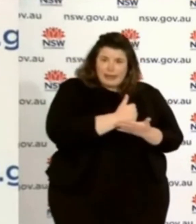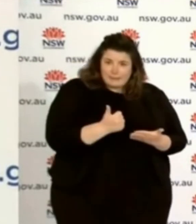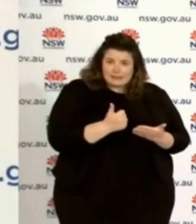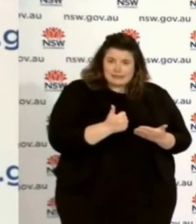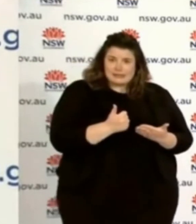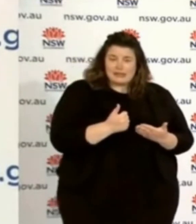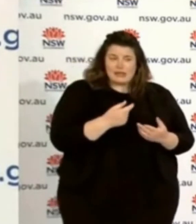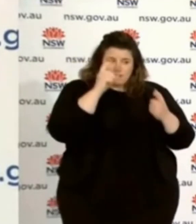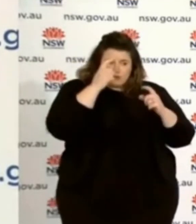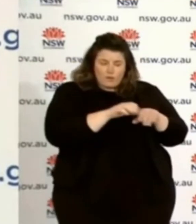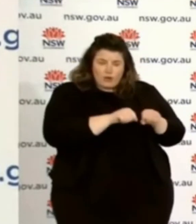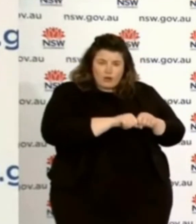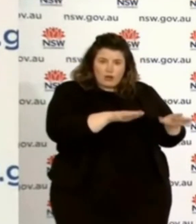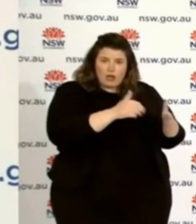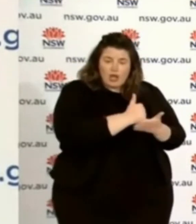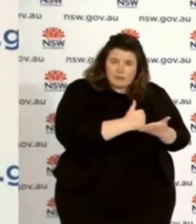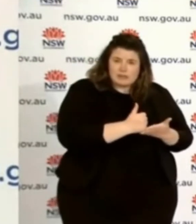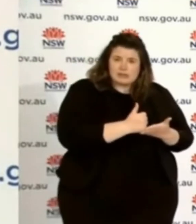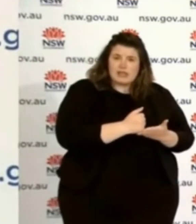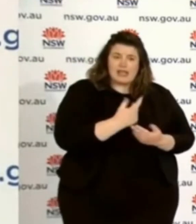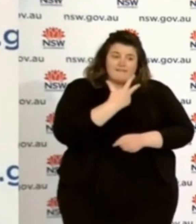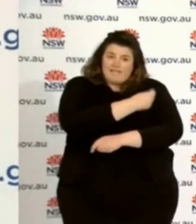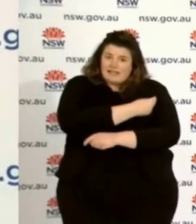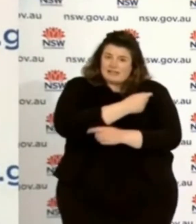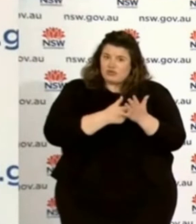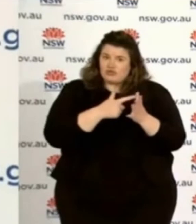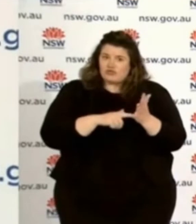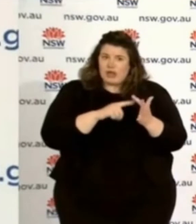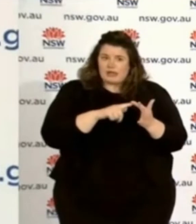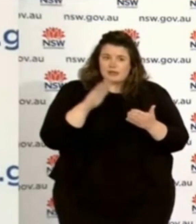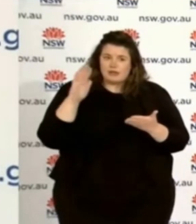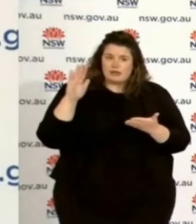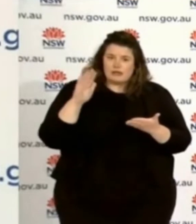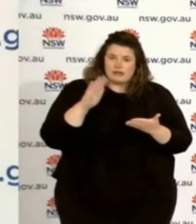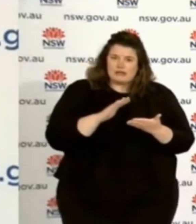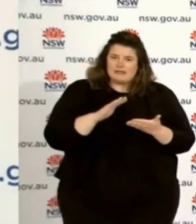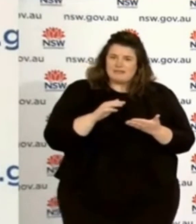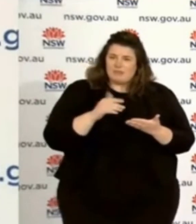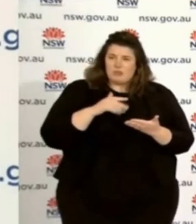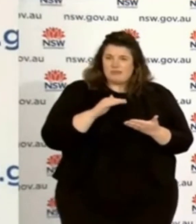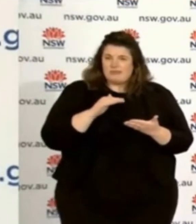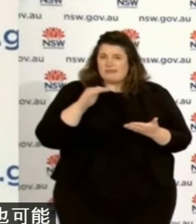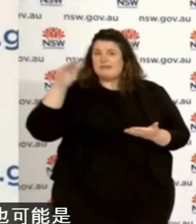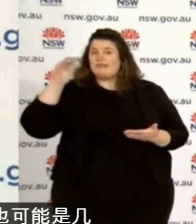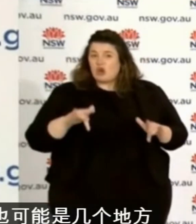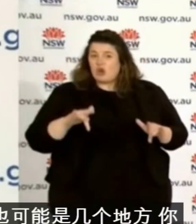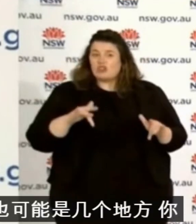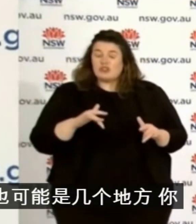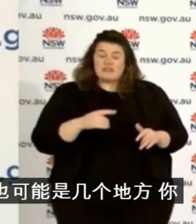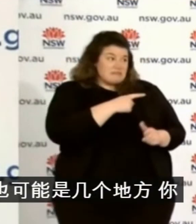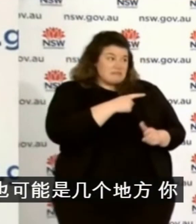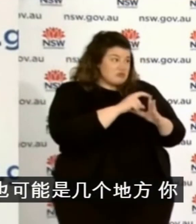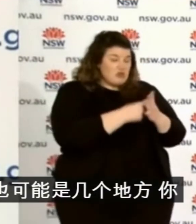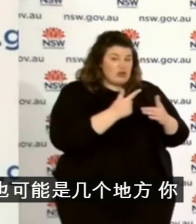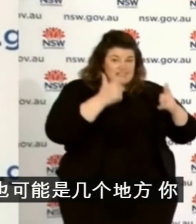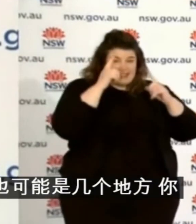and a concern about an outbreak, and the vaccination rates aren't as comfortable at a level that we'd like, Dr. Chant is at liberty to say